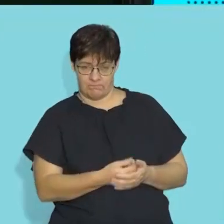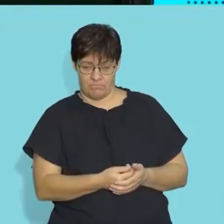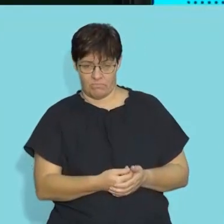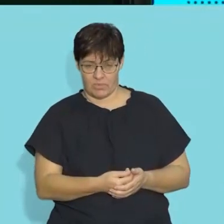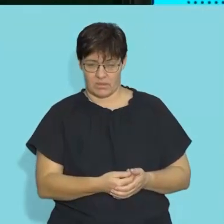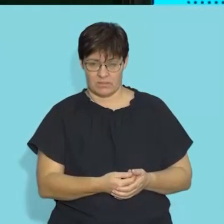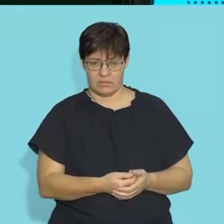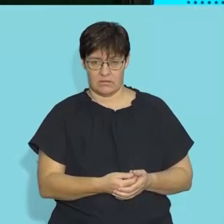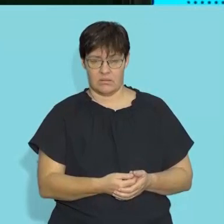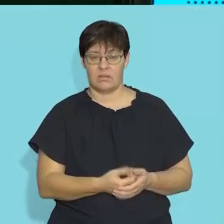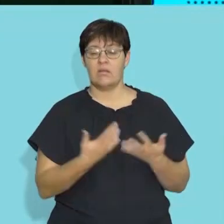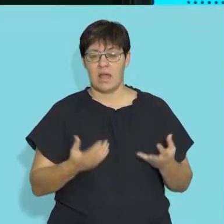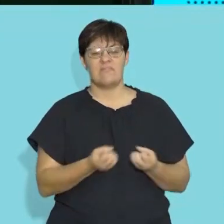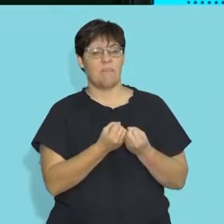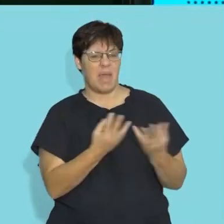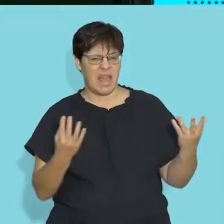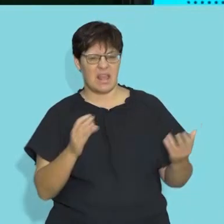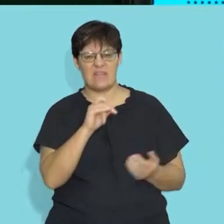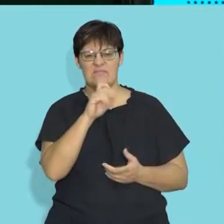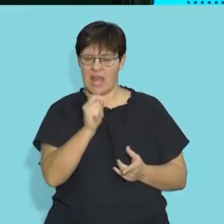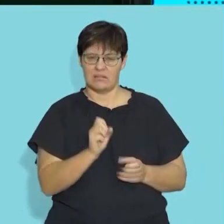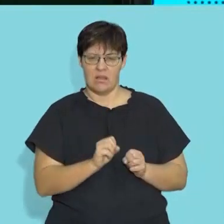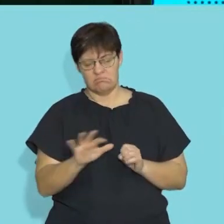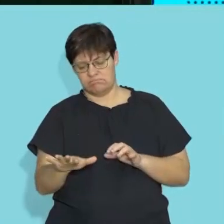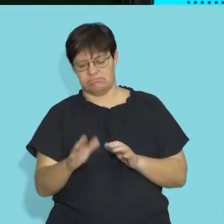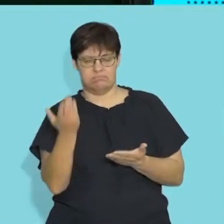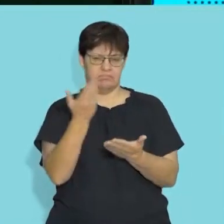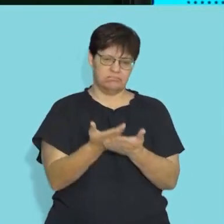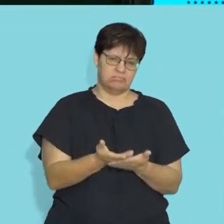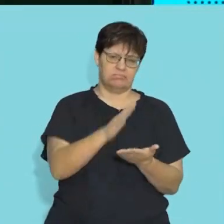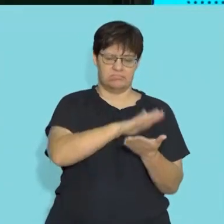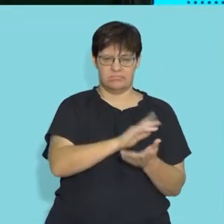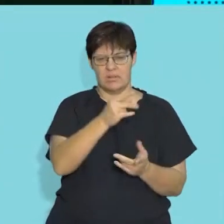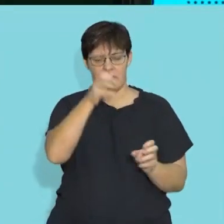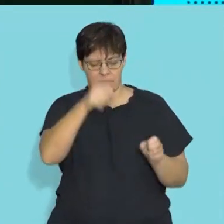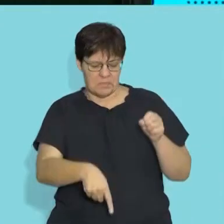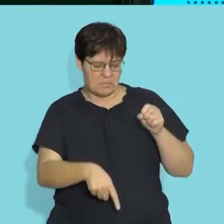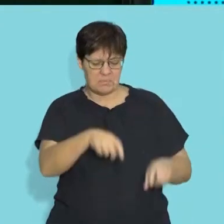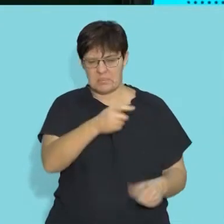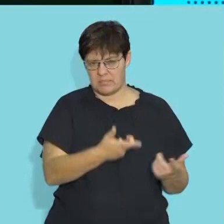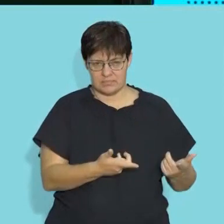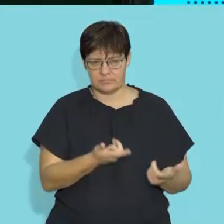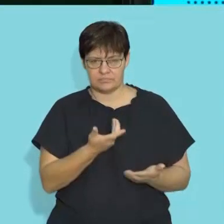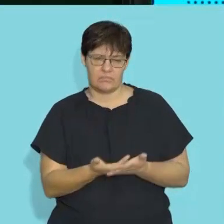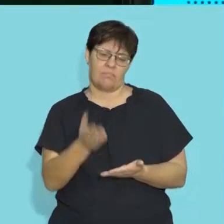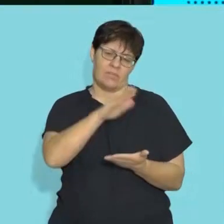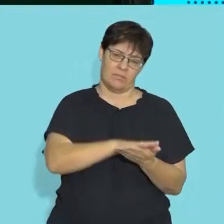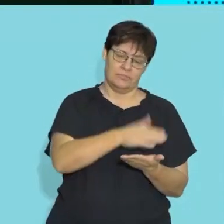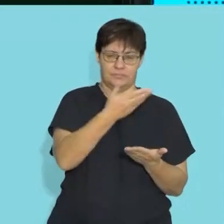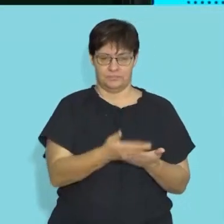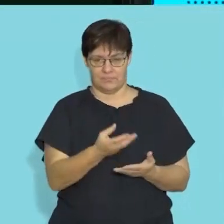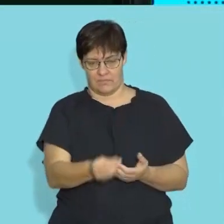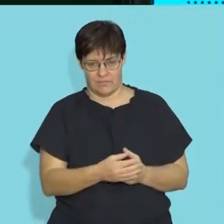as you do your barbecue, there's a lot of fat splashing all over the place into the coals, and as you turn it